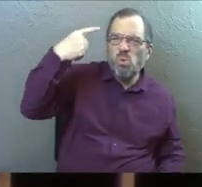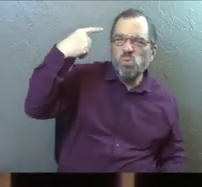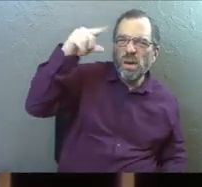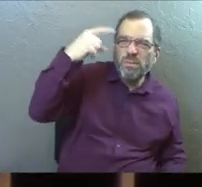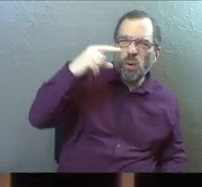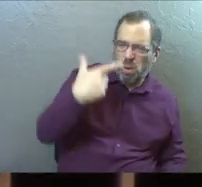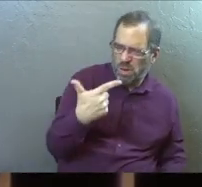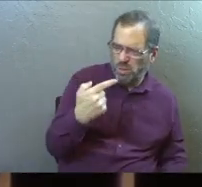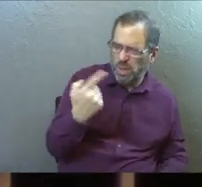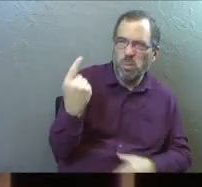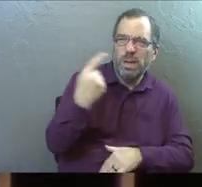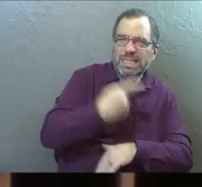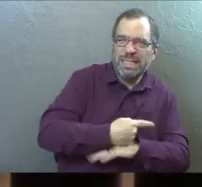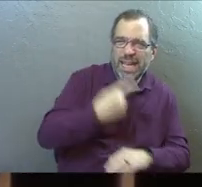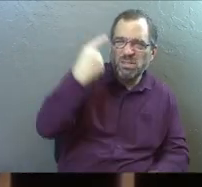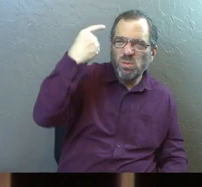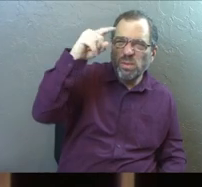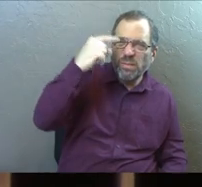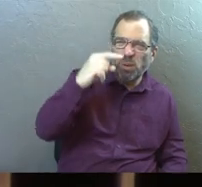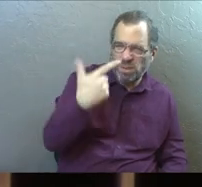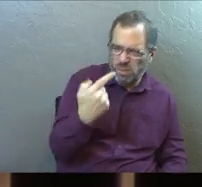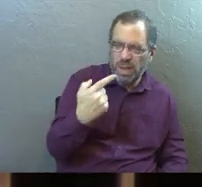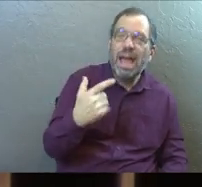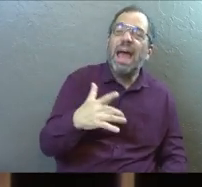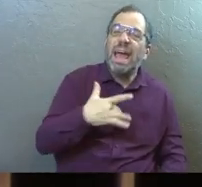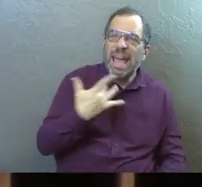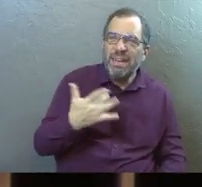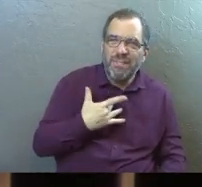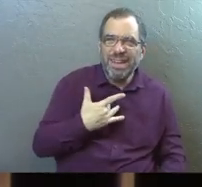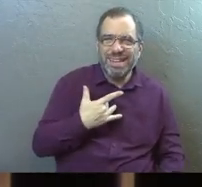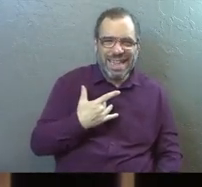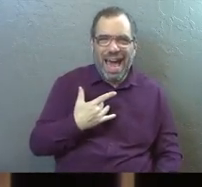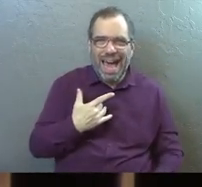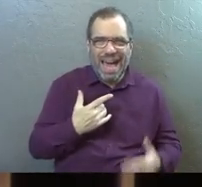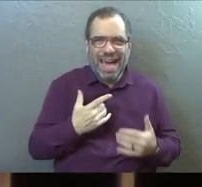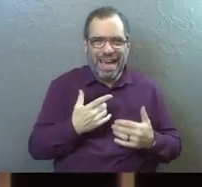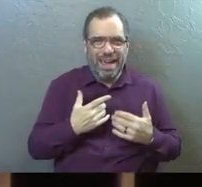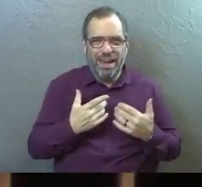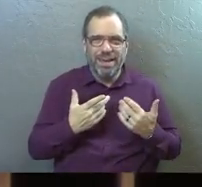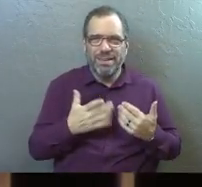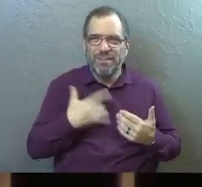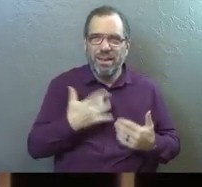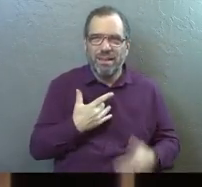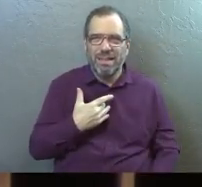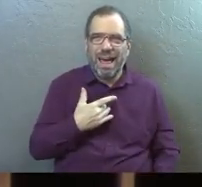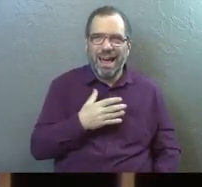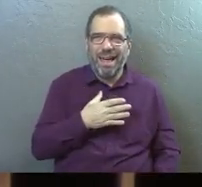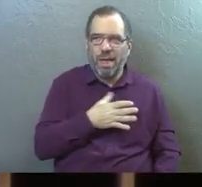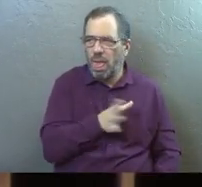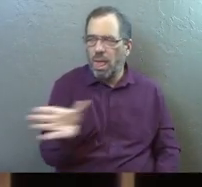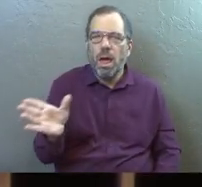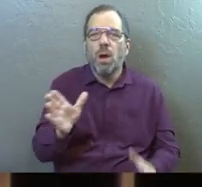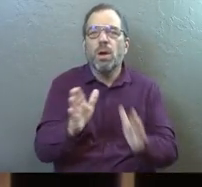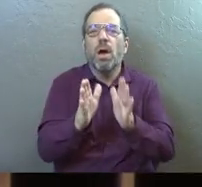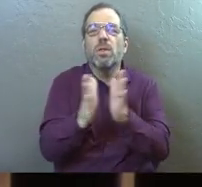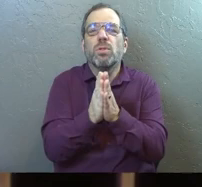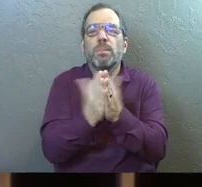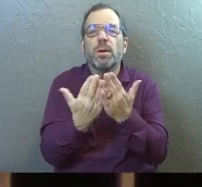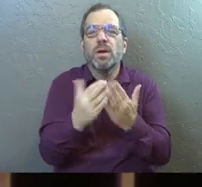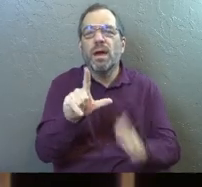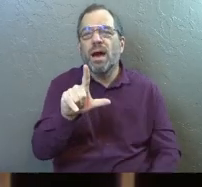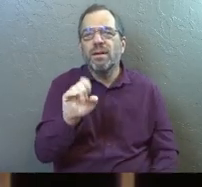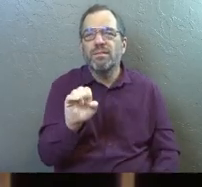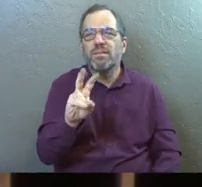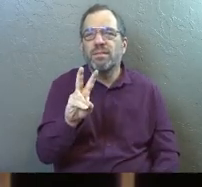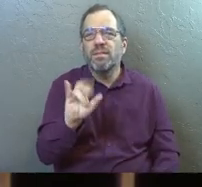we're doing 21 days of prayer and fasting. It's going to feel like a right turn, but just follow me through this, okay? I'm going to the book of Leviticus. I'm